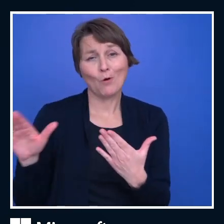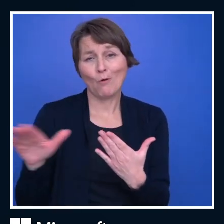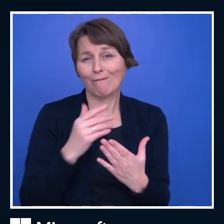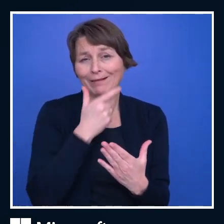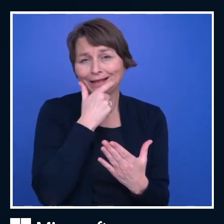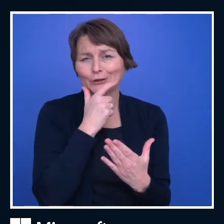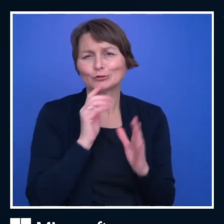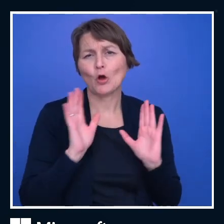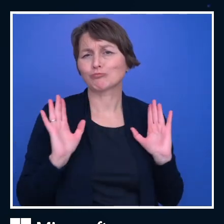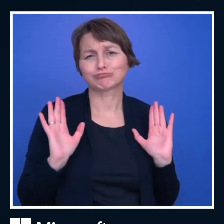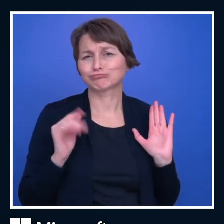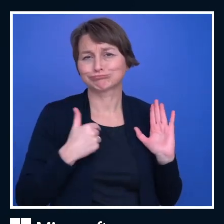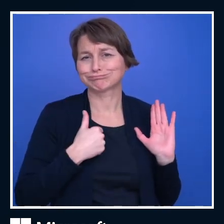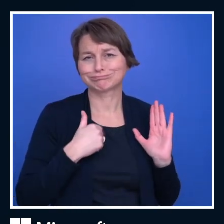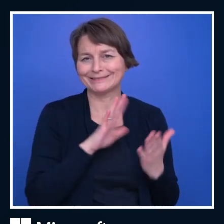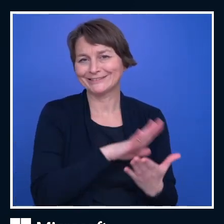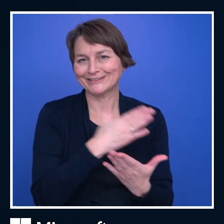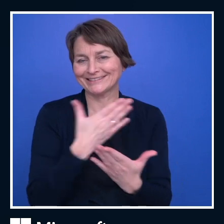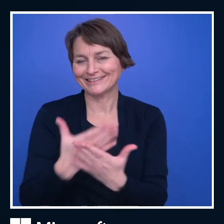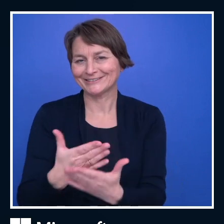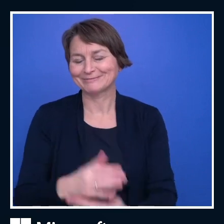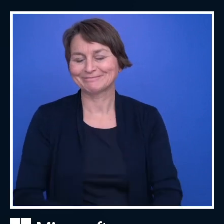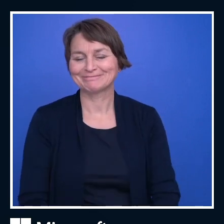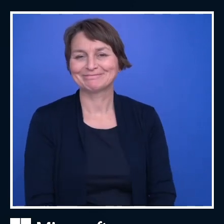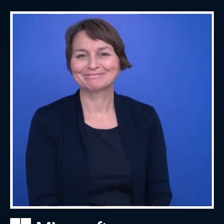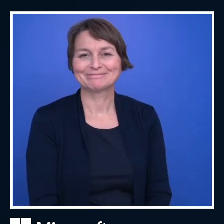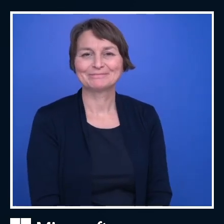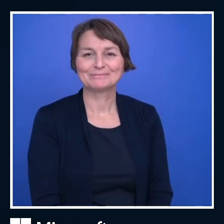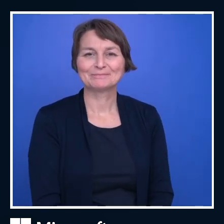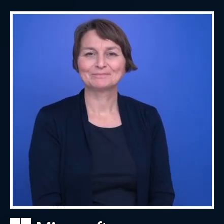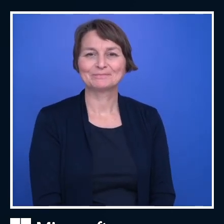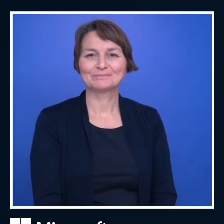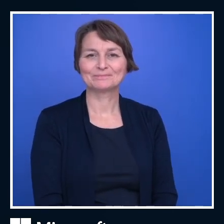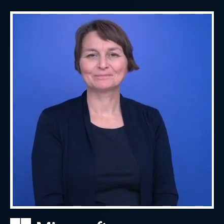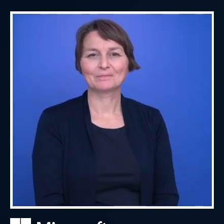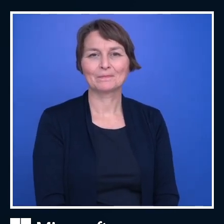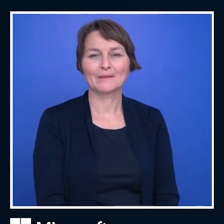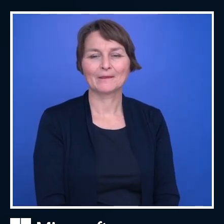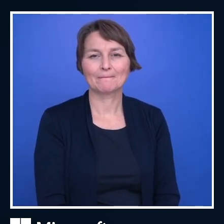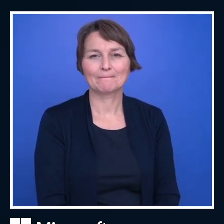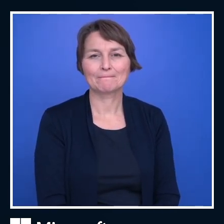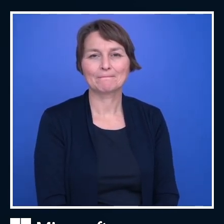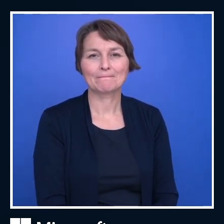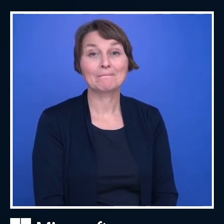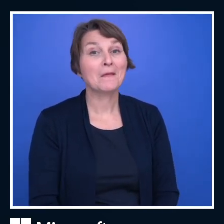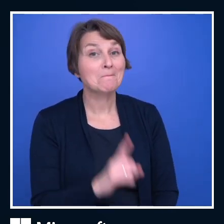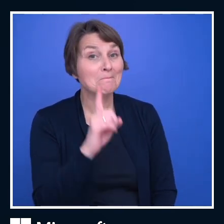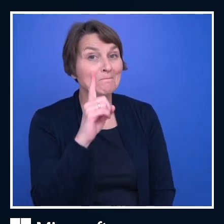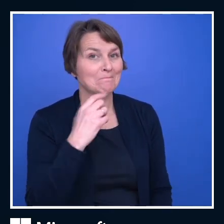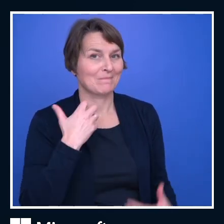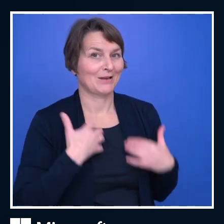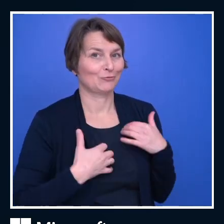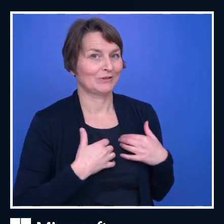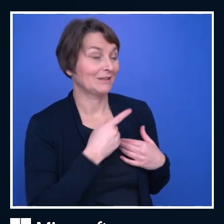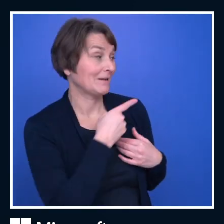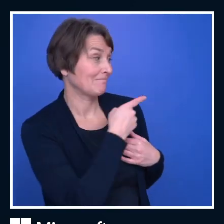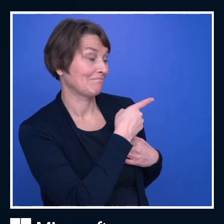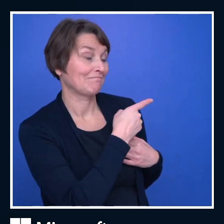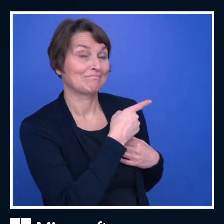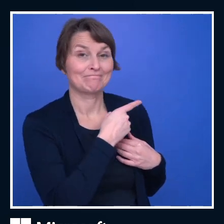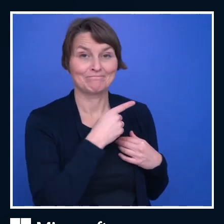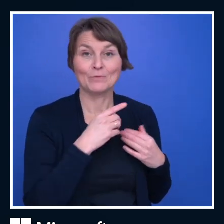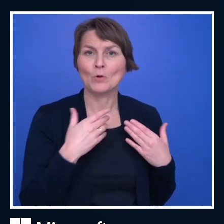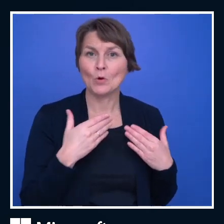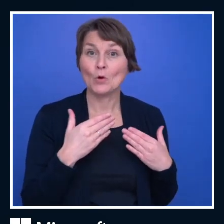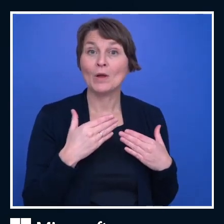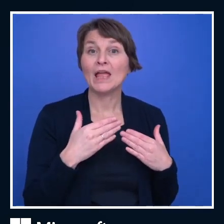translation. Another feature that is quite interesting, especially if you want to make your service at the end public,